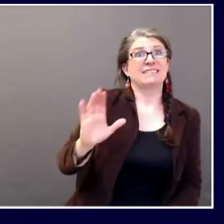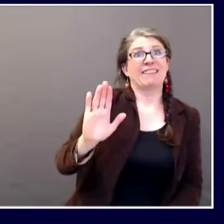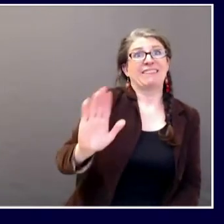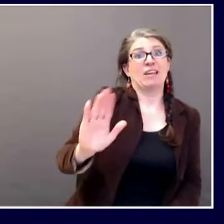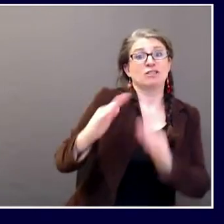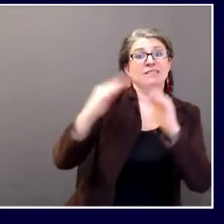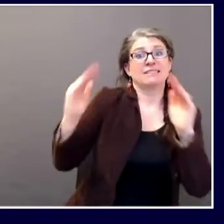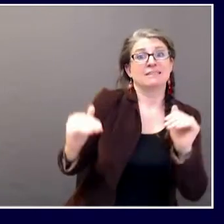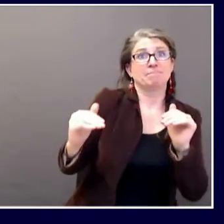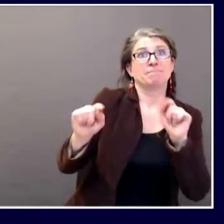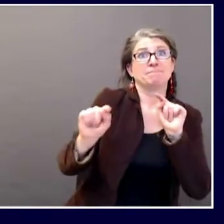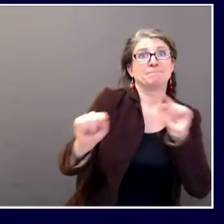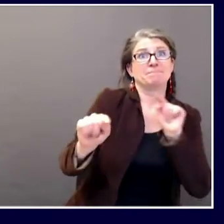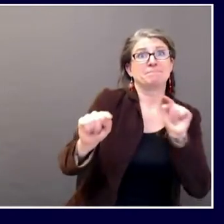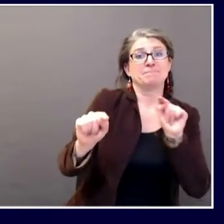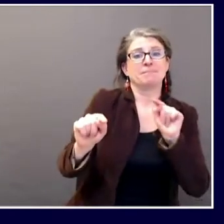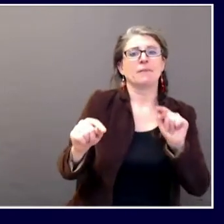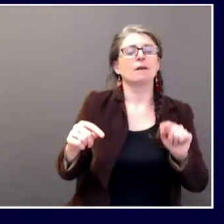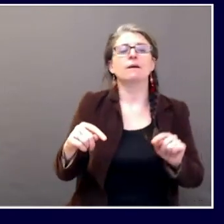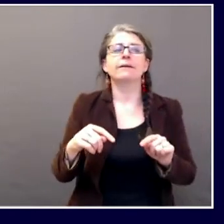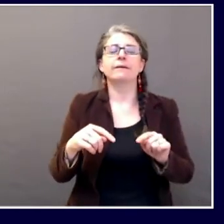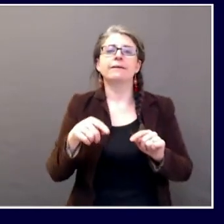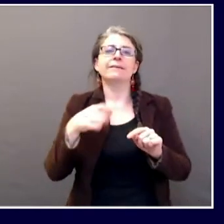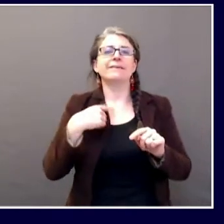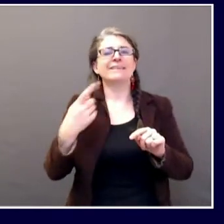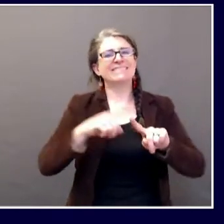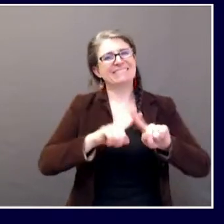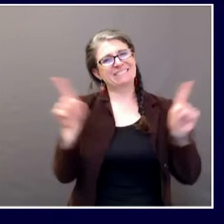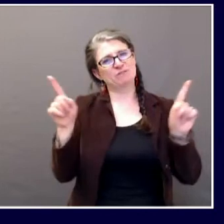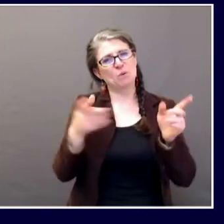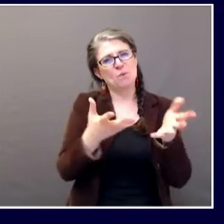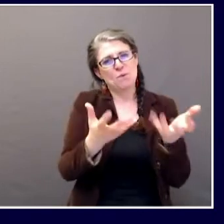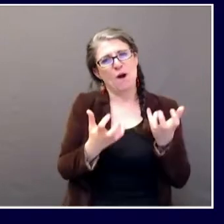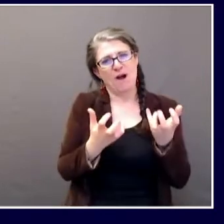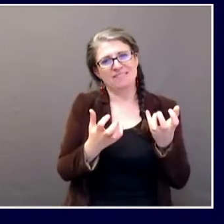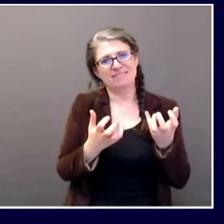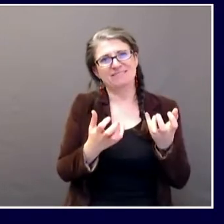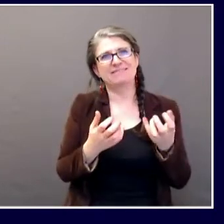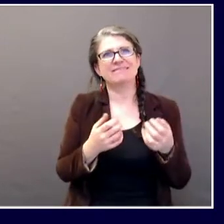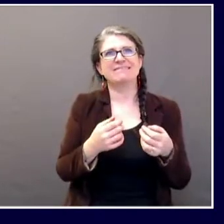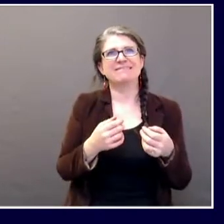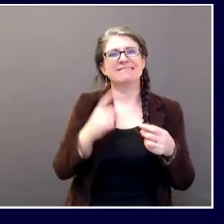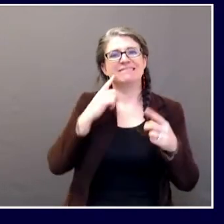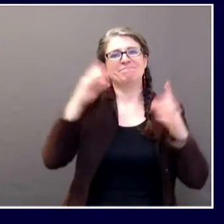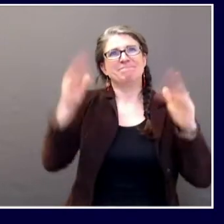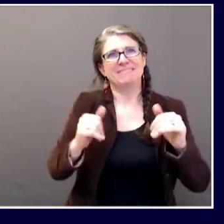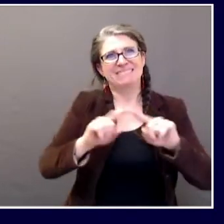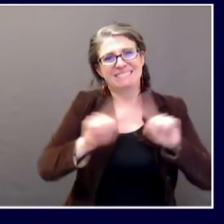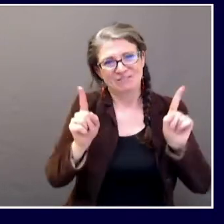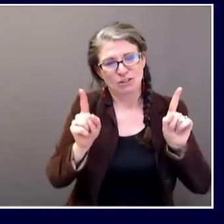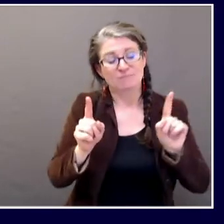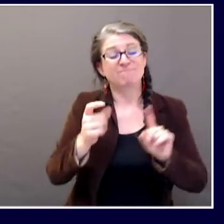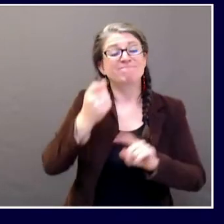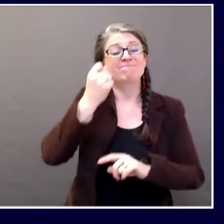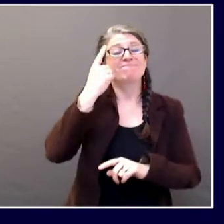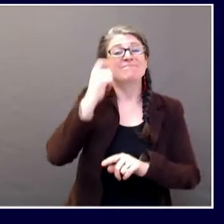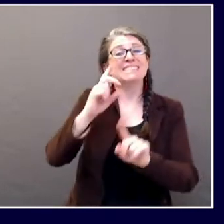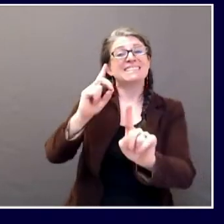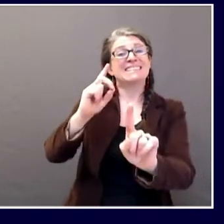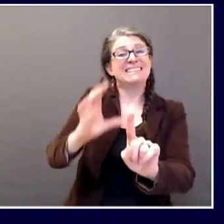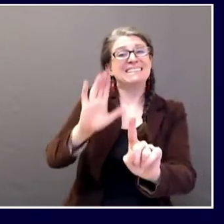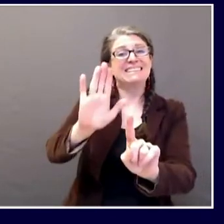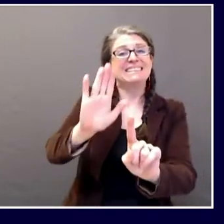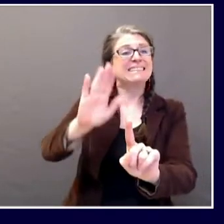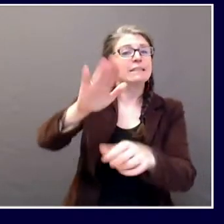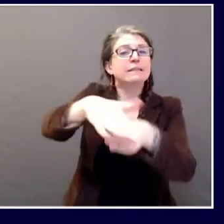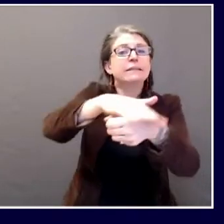densely populated urban area. So we've got to design a solution, for example, that concomitantly offers a call center. So folks